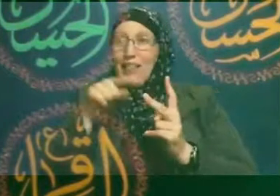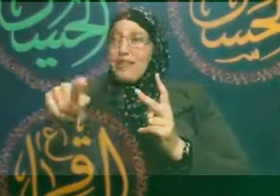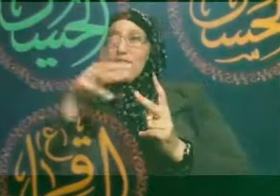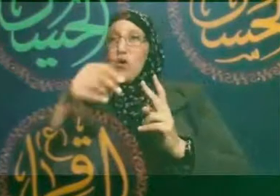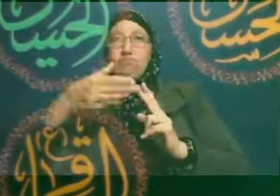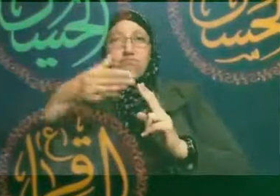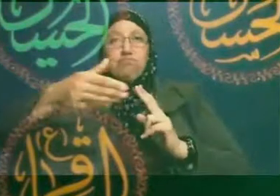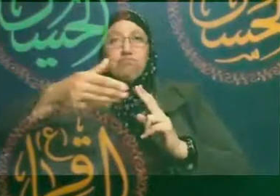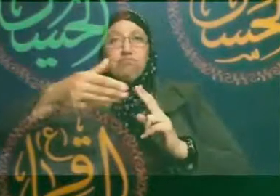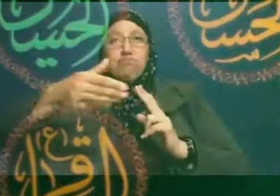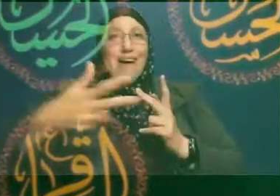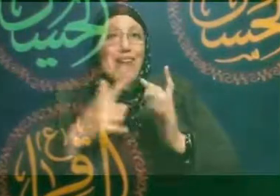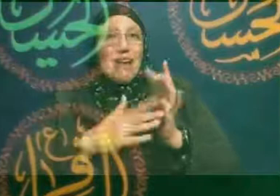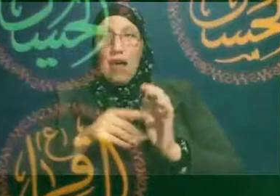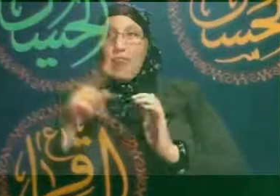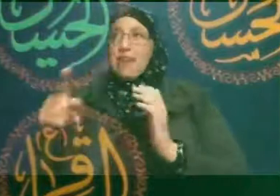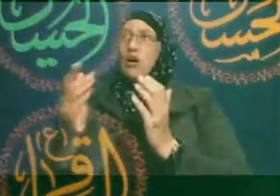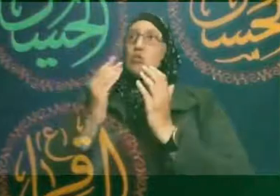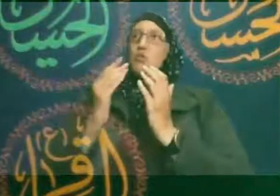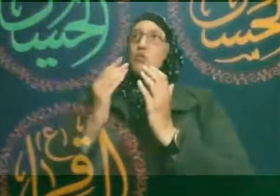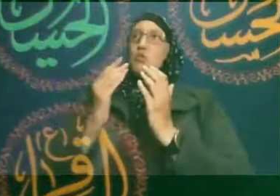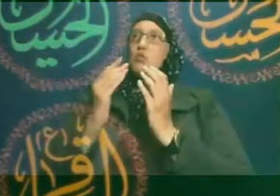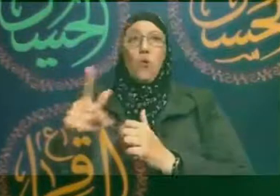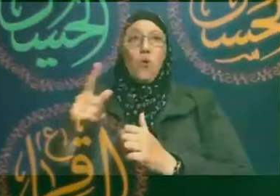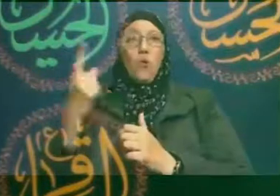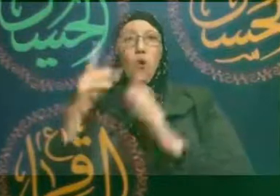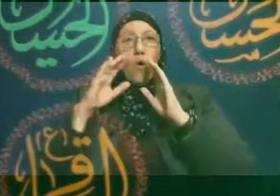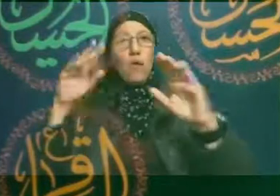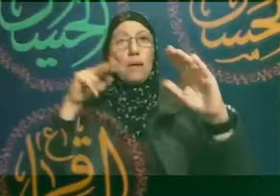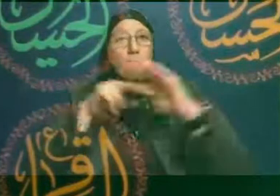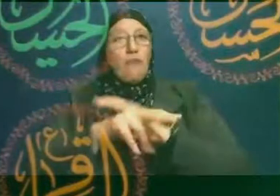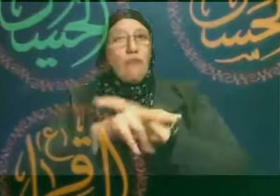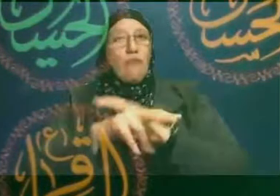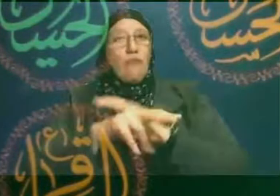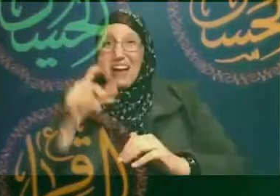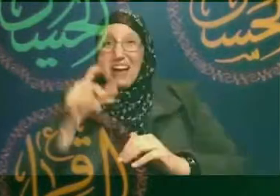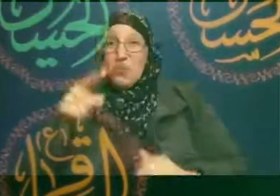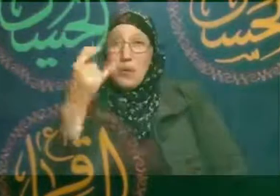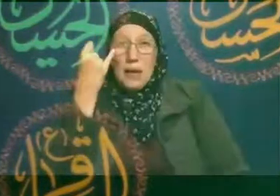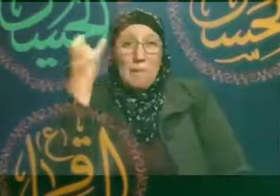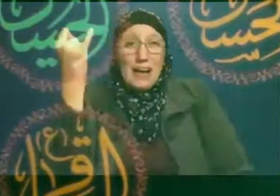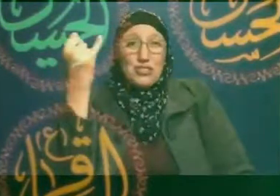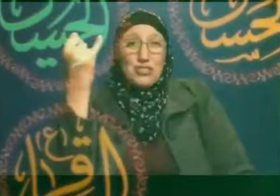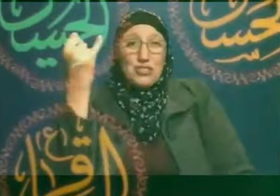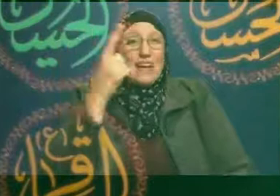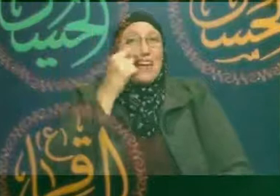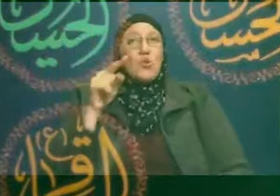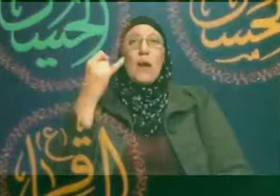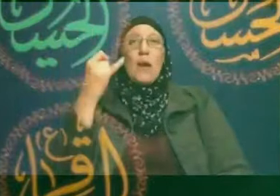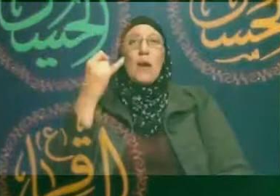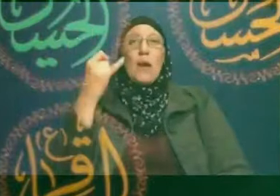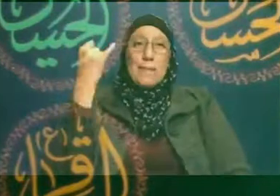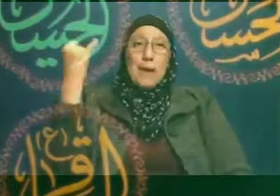salam. This is Dua Jawshan al-Kabir of the Holy Prophet of Islam. Can you imagine that a human,